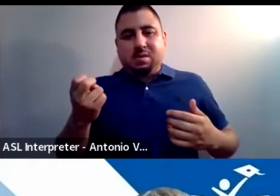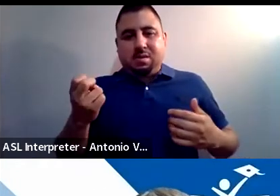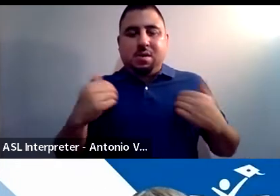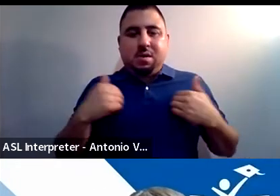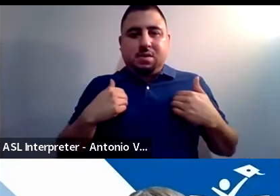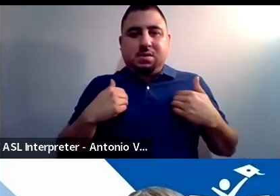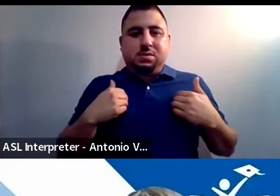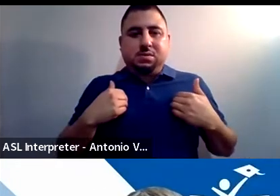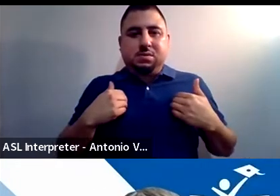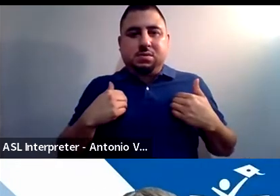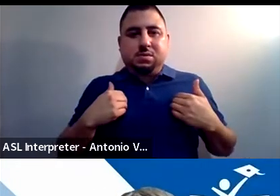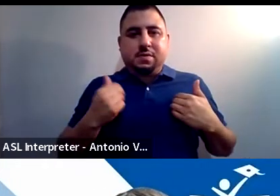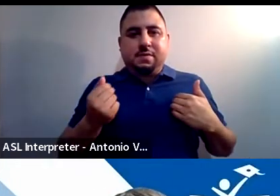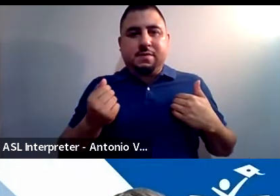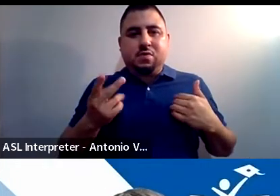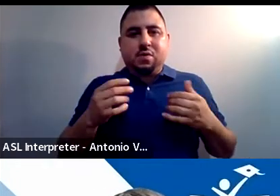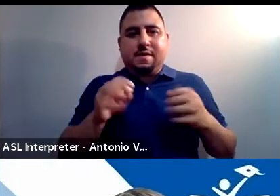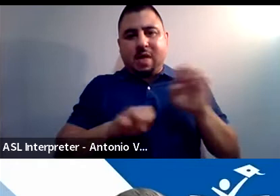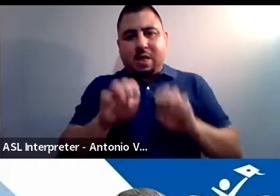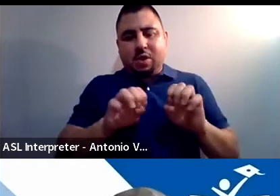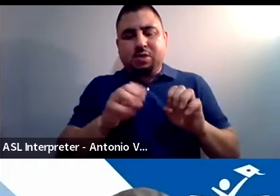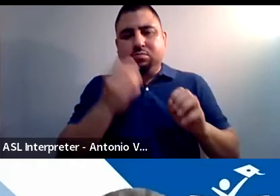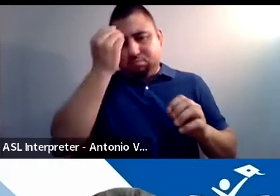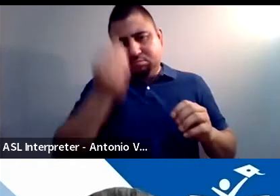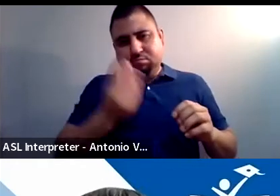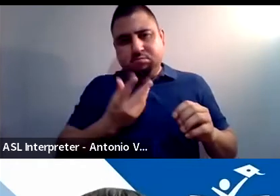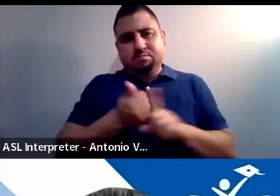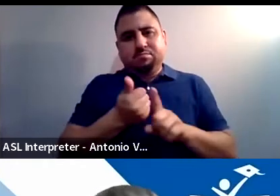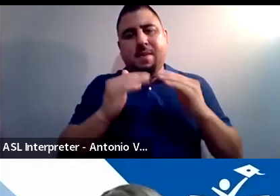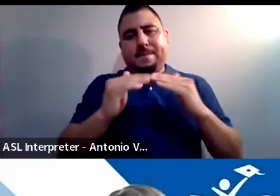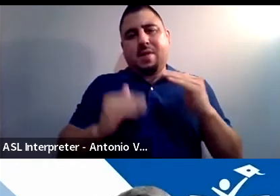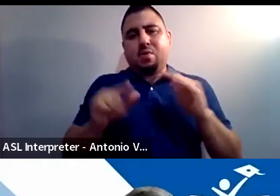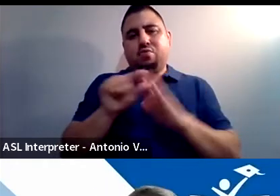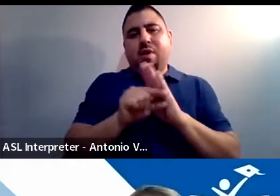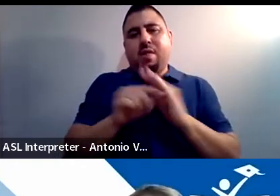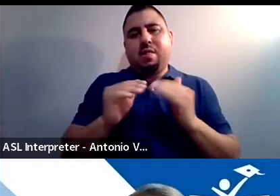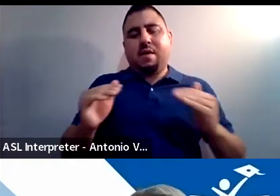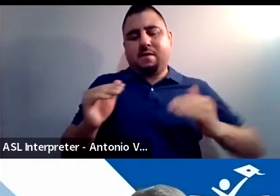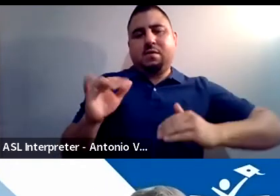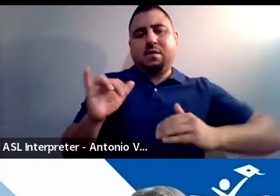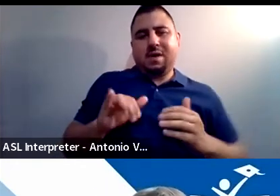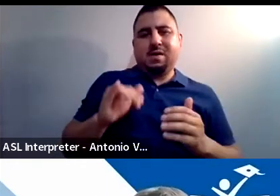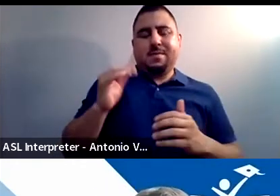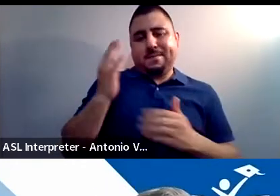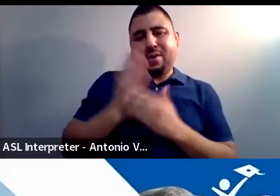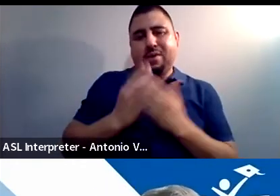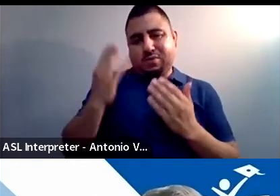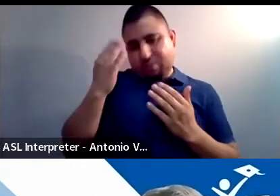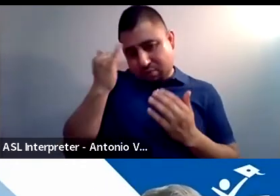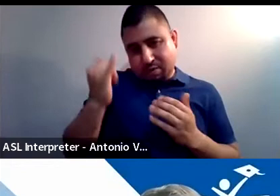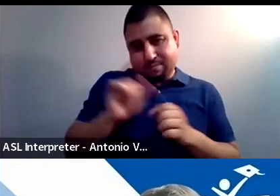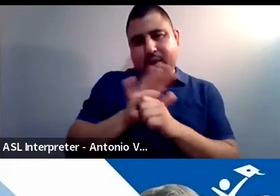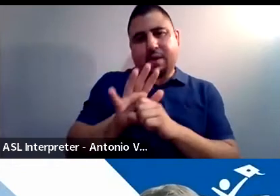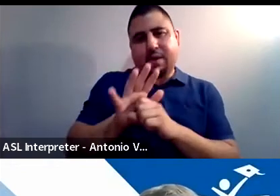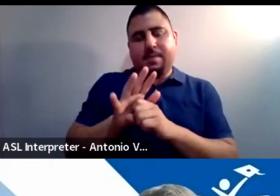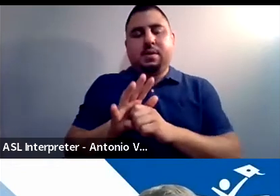my son has had a couple of evaluations done where they have told me that he is a little bit below grade level, and that is partially due to the pandemic